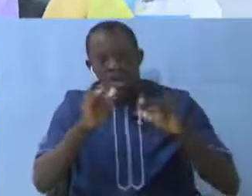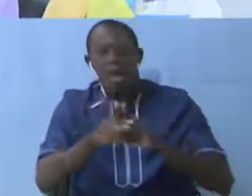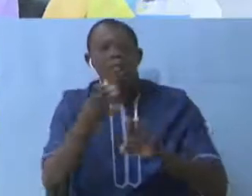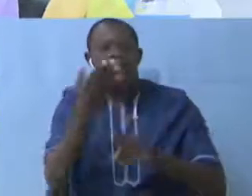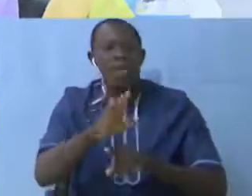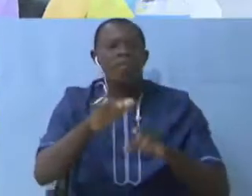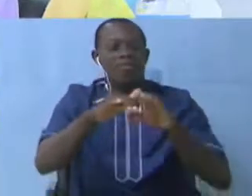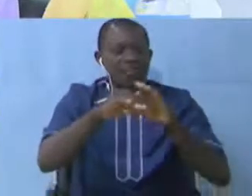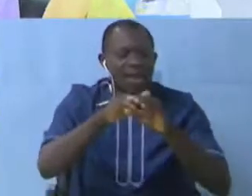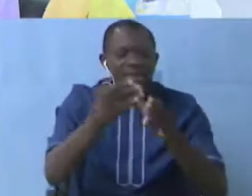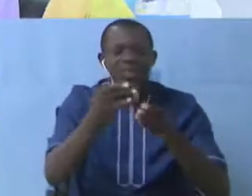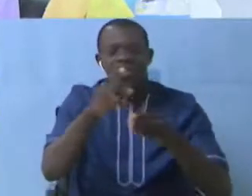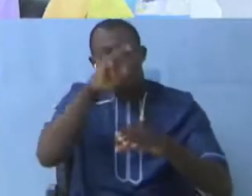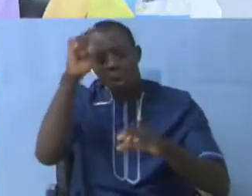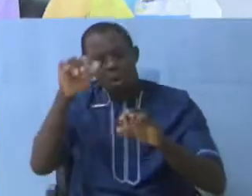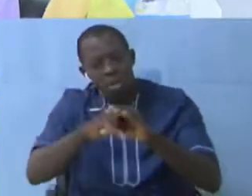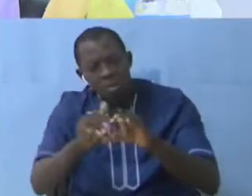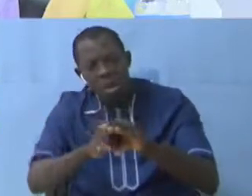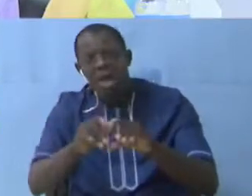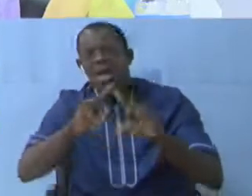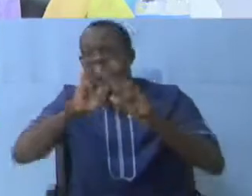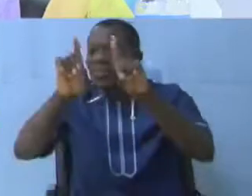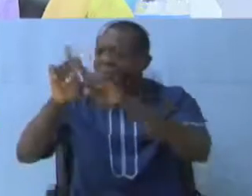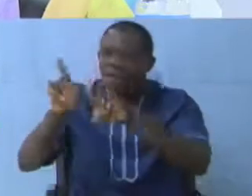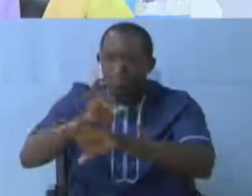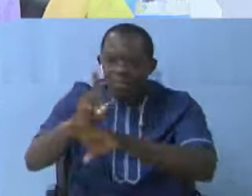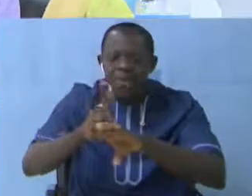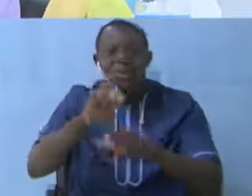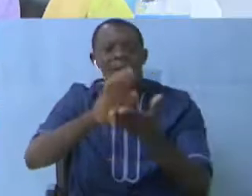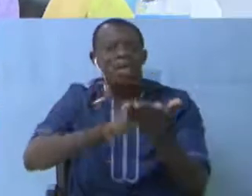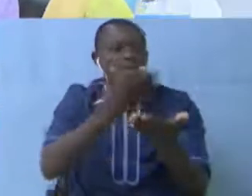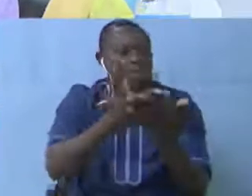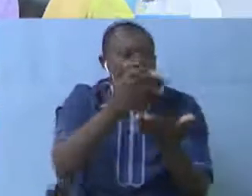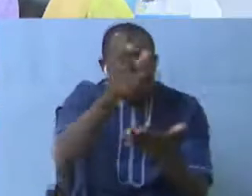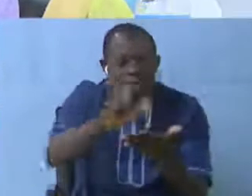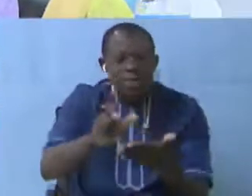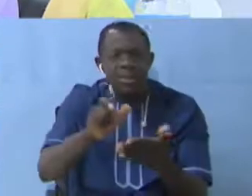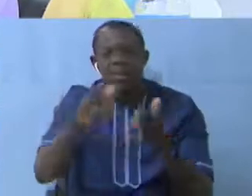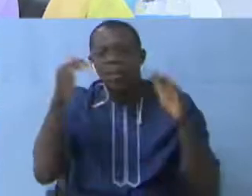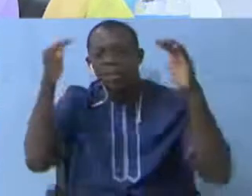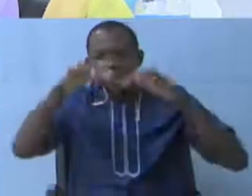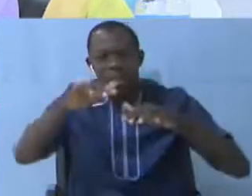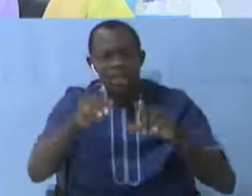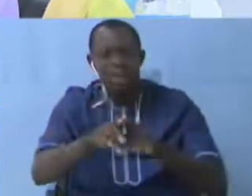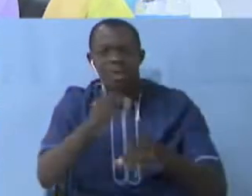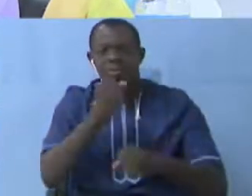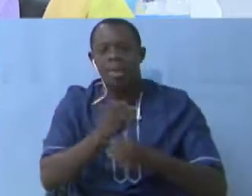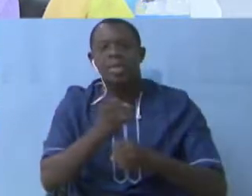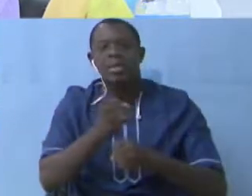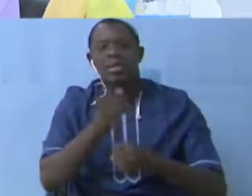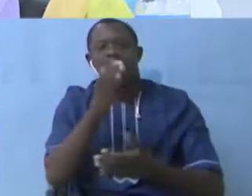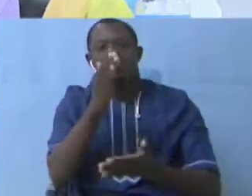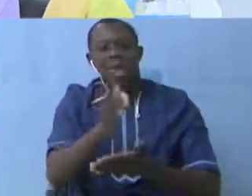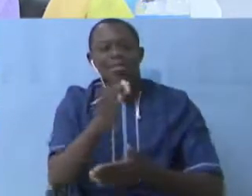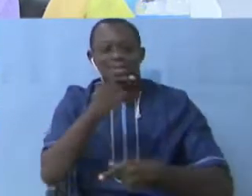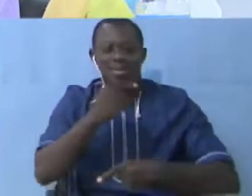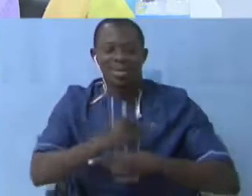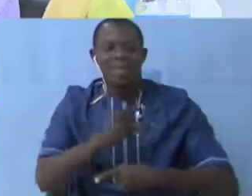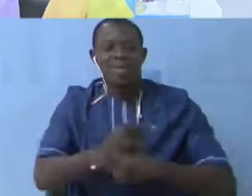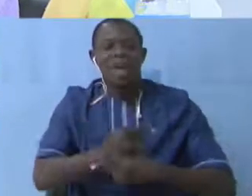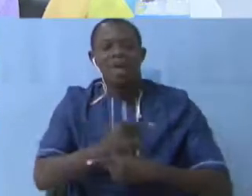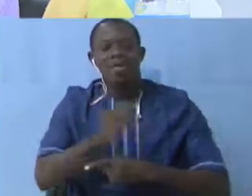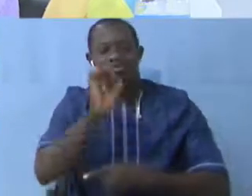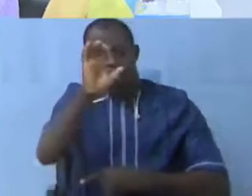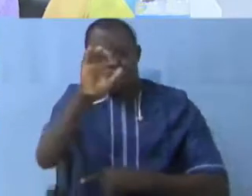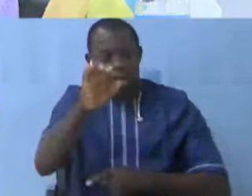colleagues, everywhere, interpreters of conferences. It was really Gambia. It was resonating all over the